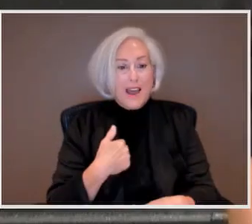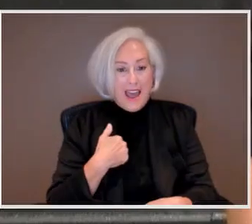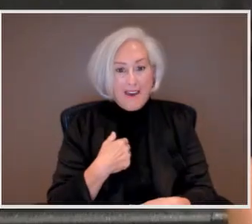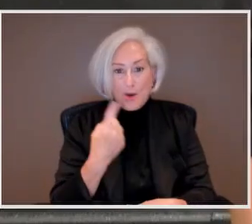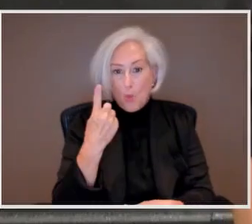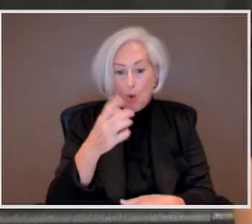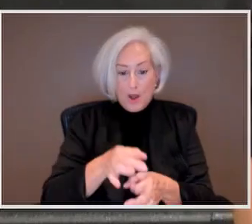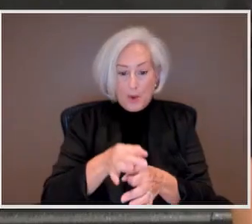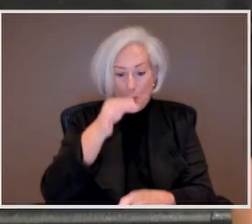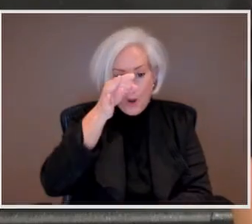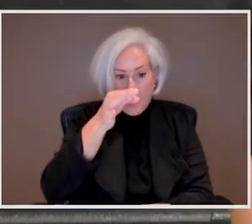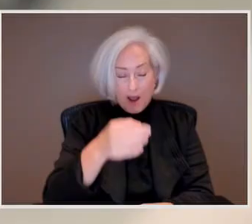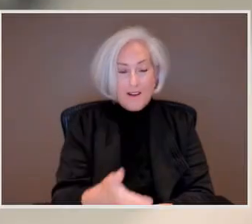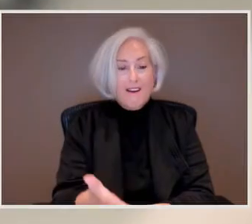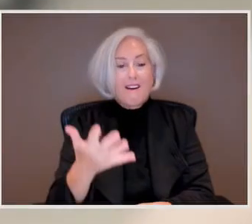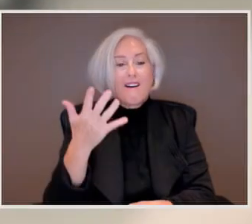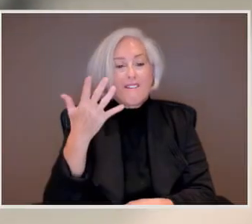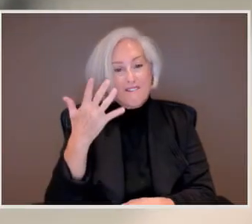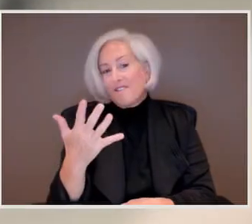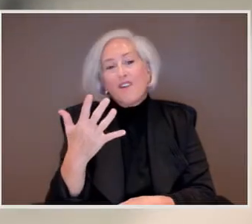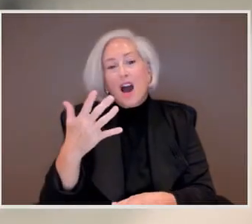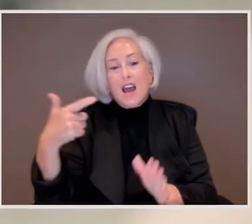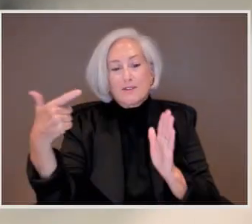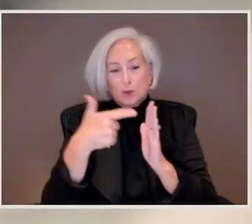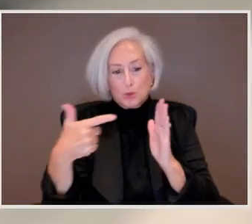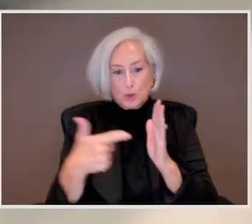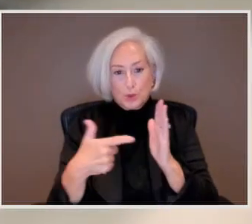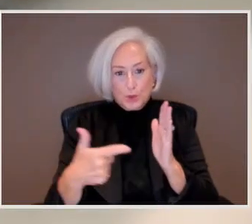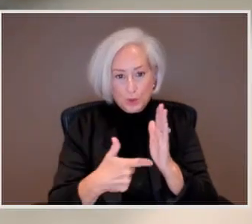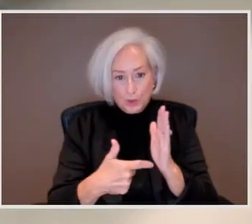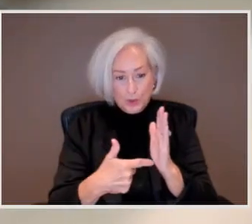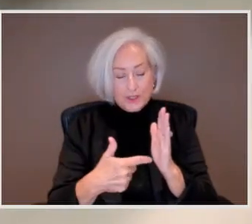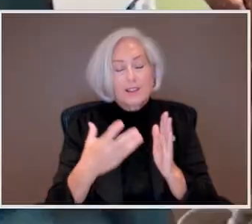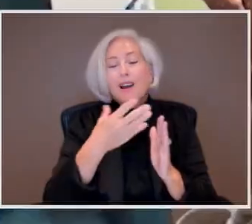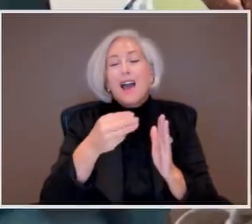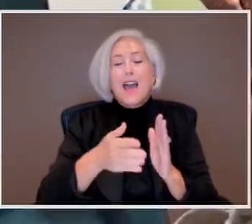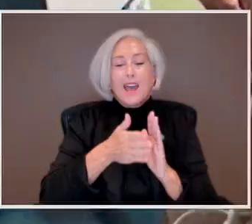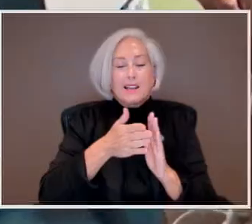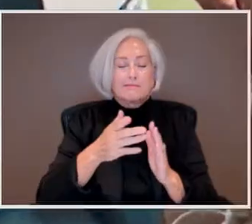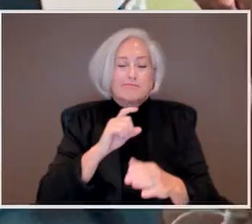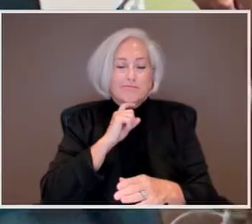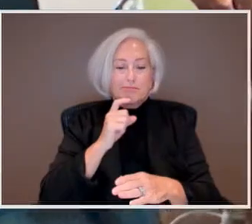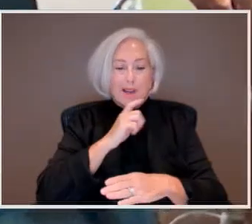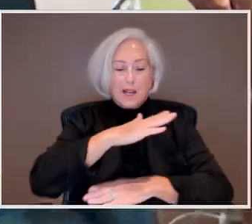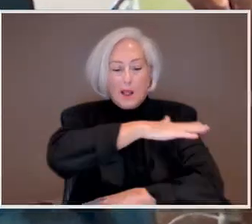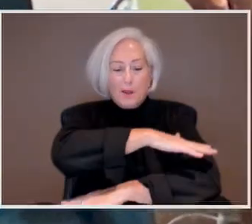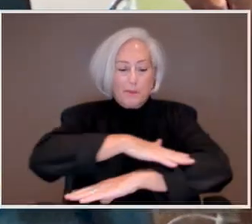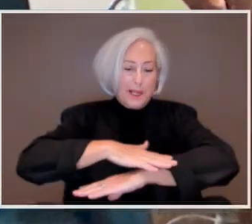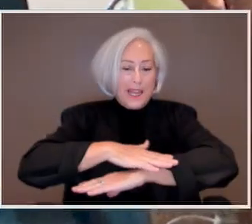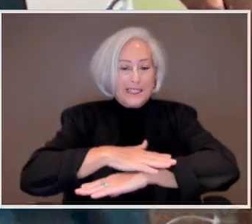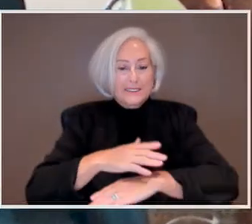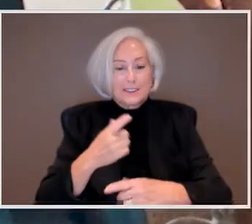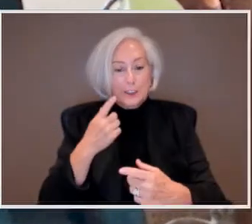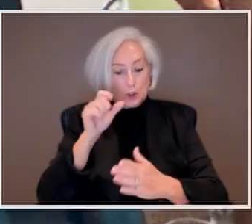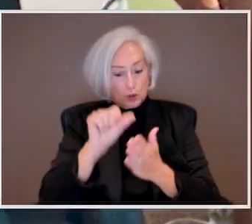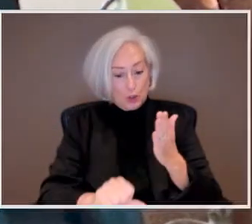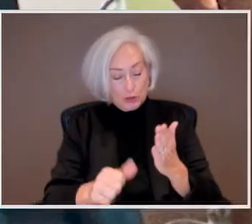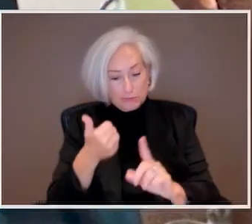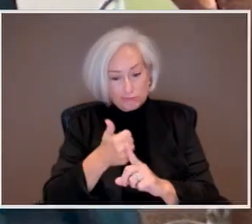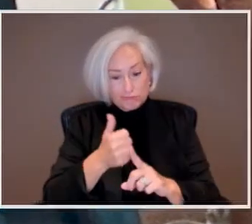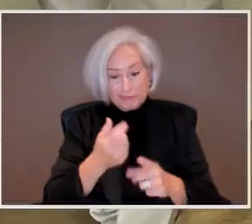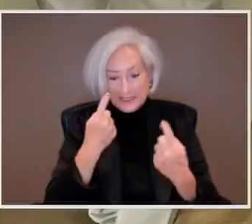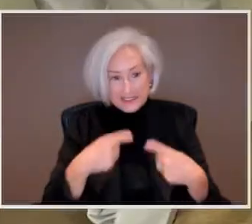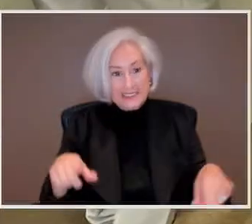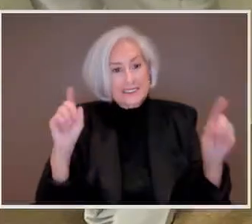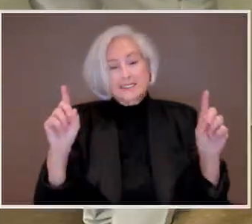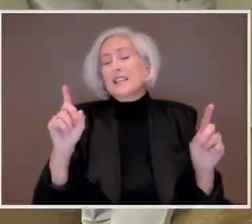a plate on my right shin. Surgery was a success. That's when it all hit me. It was I really have to relearn how to do